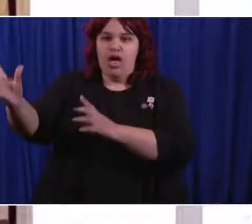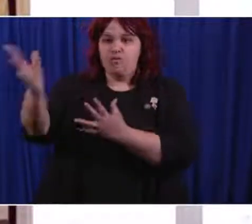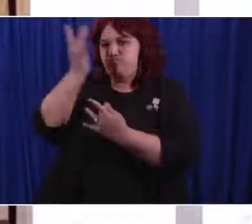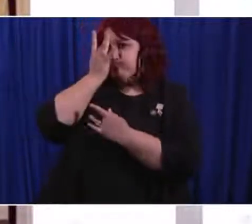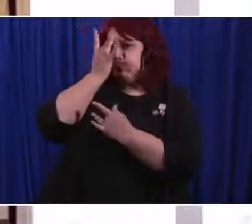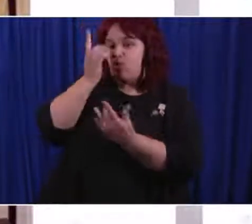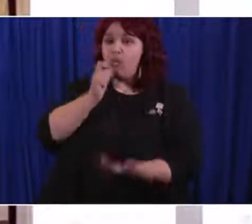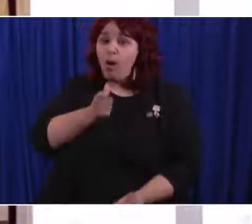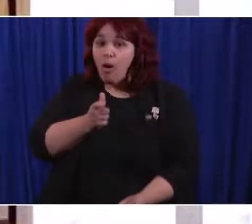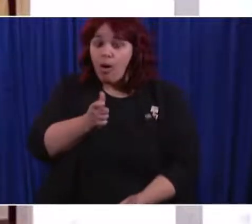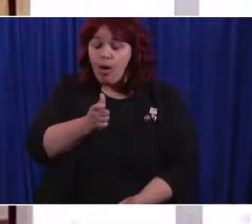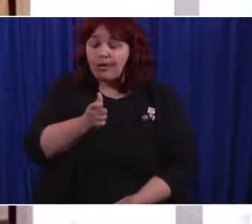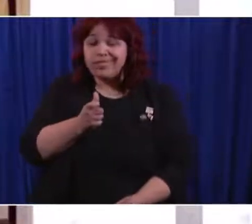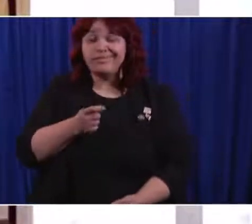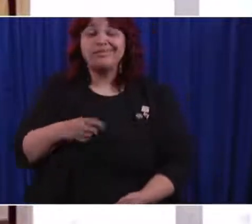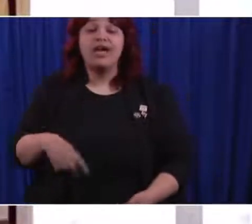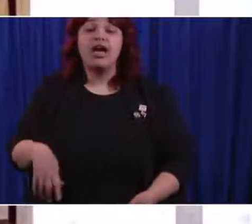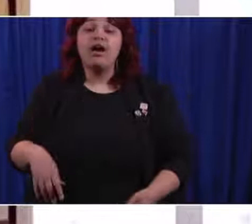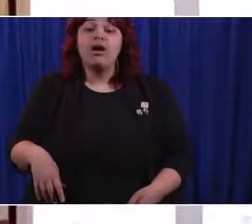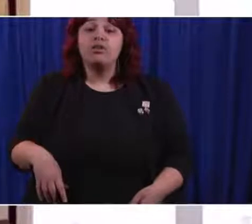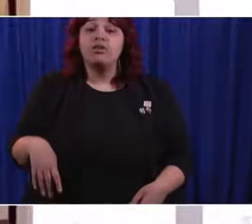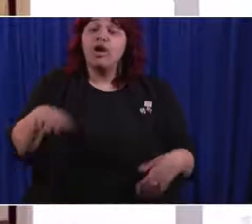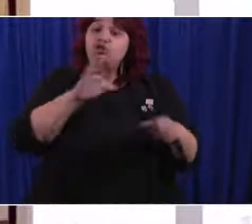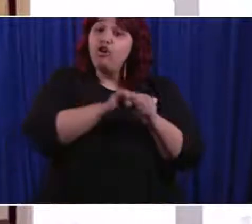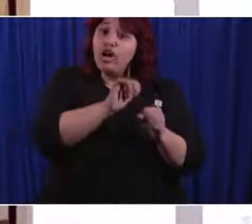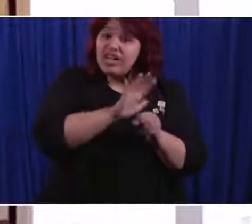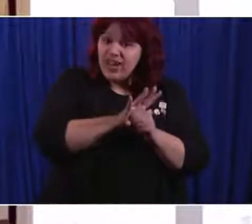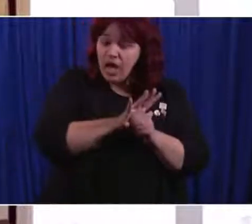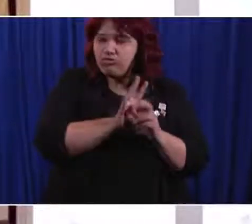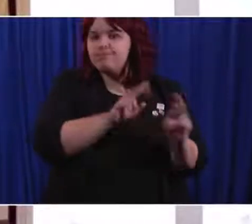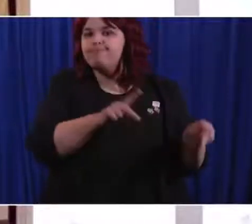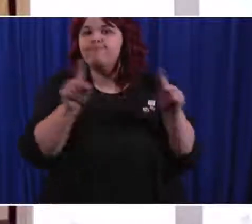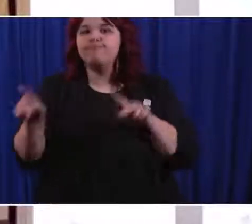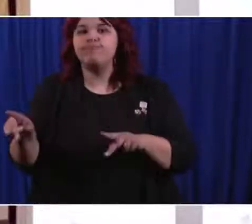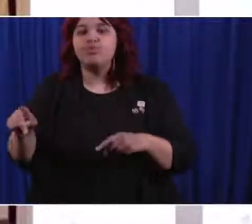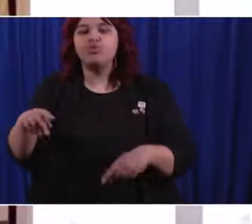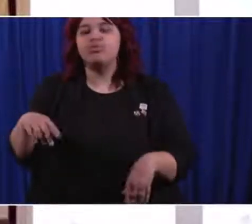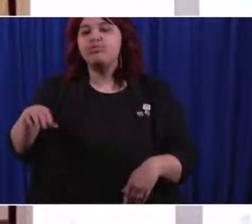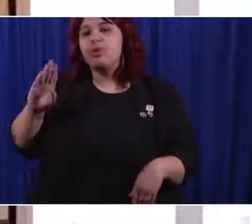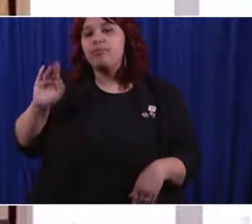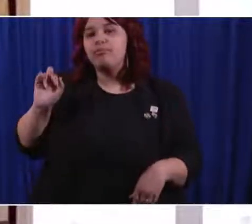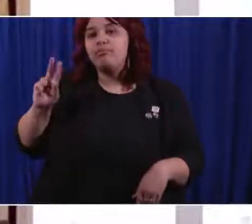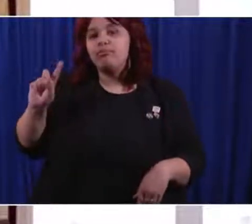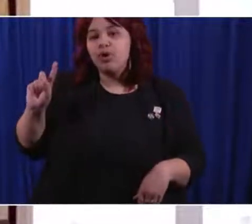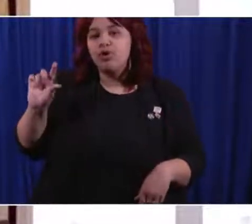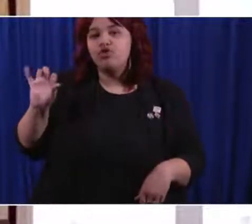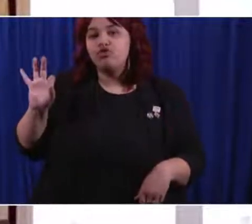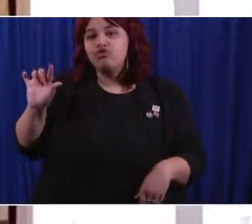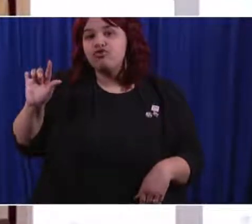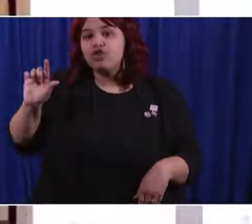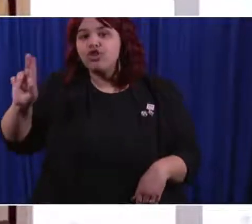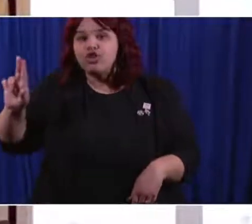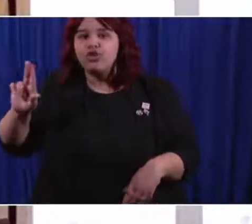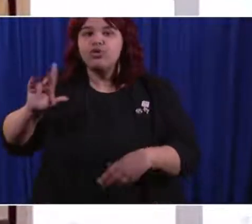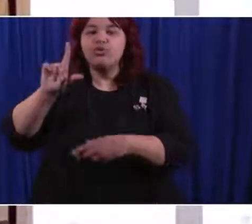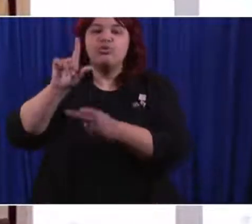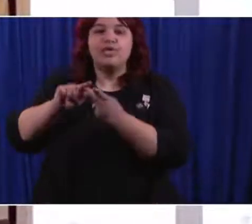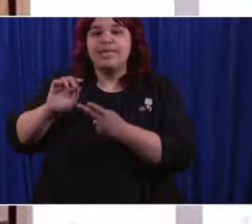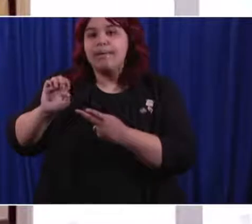like measles, Ebola, bird flu, and so many others, would we want to put Ohioans at risk